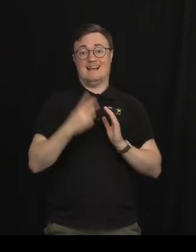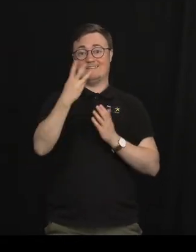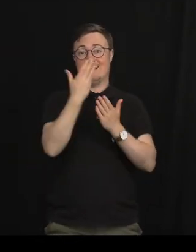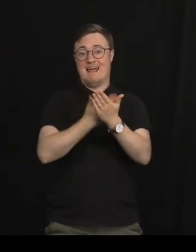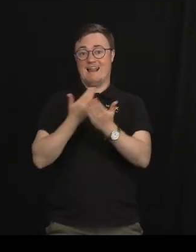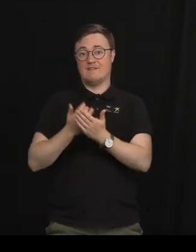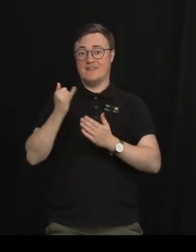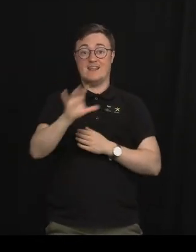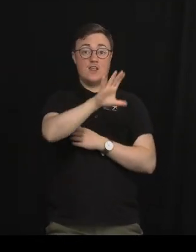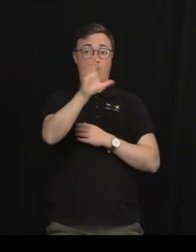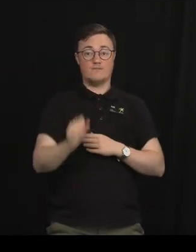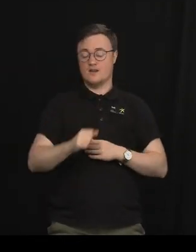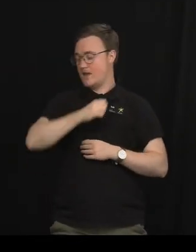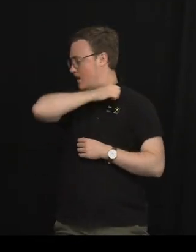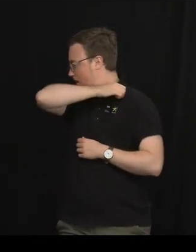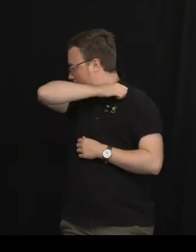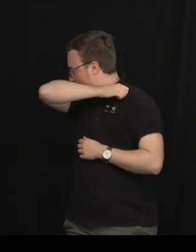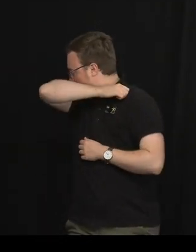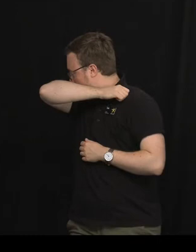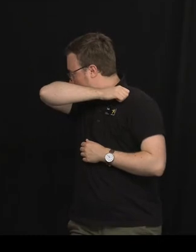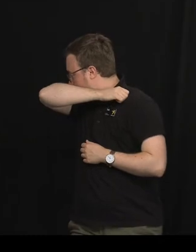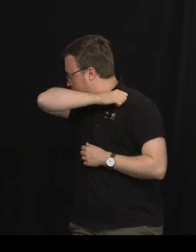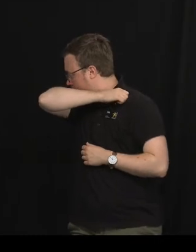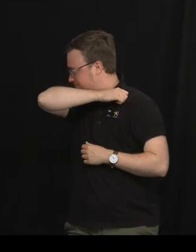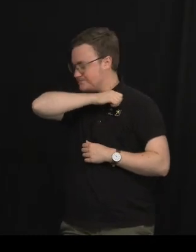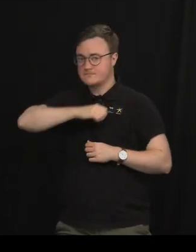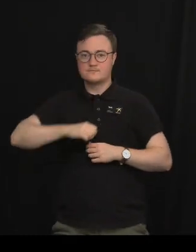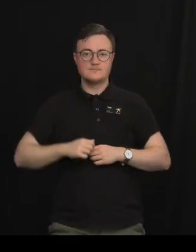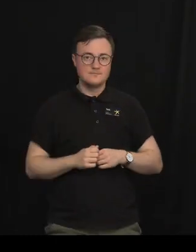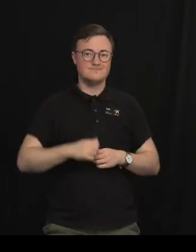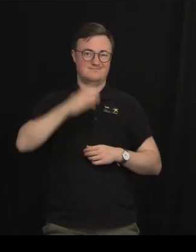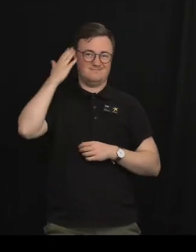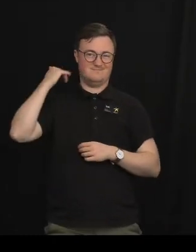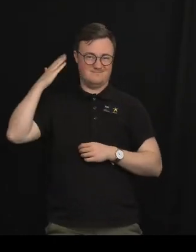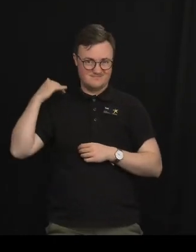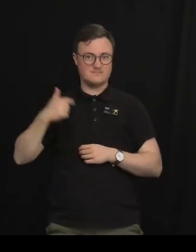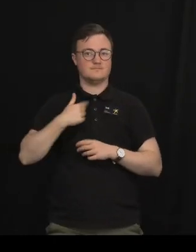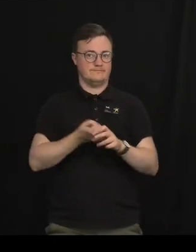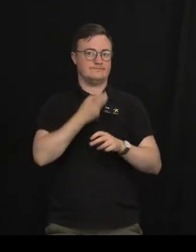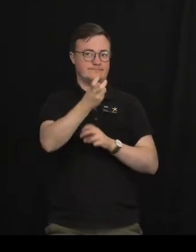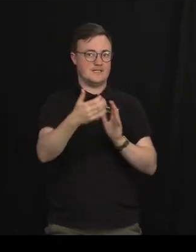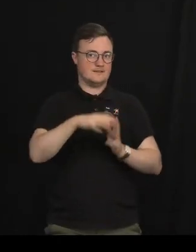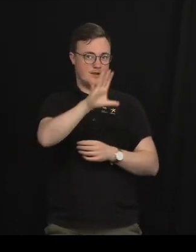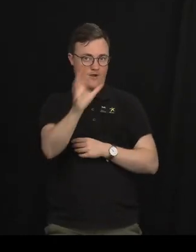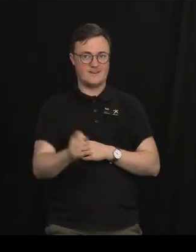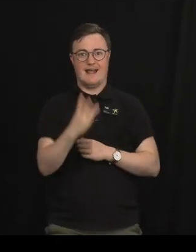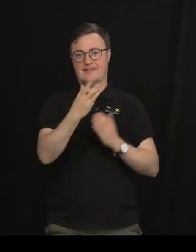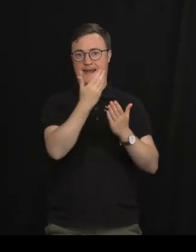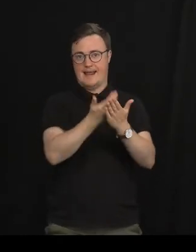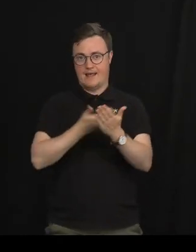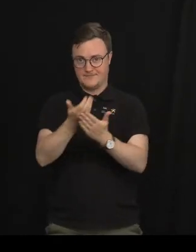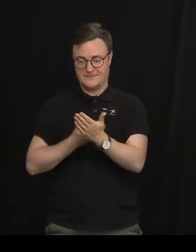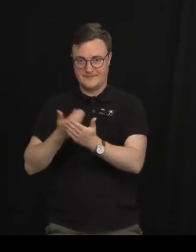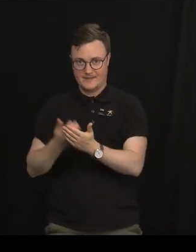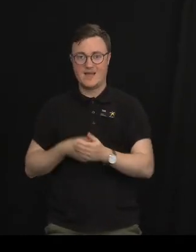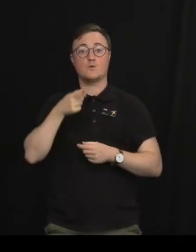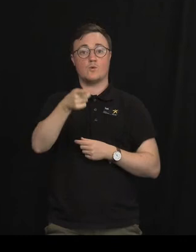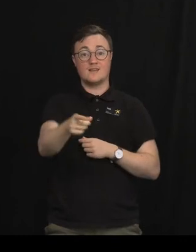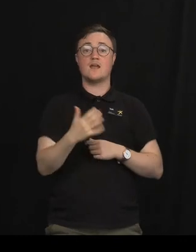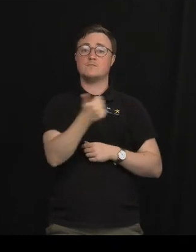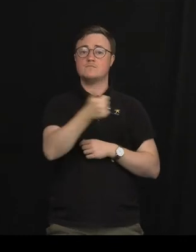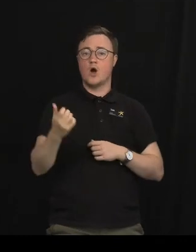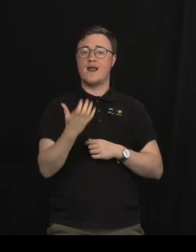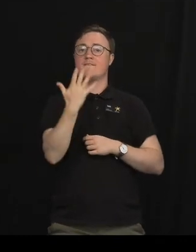that at the time all had below 5% vaccination rate for COVID. COVID was a challenge, of